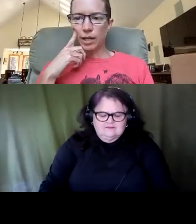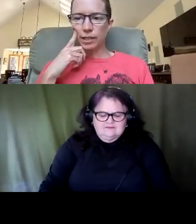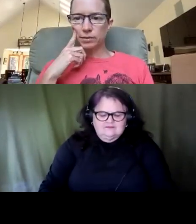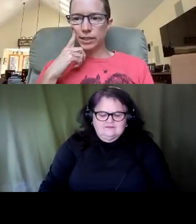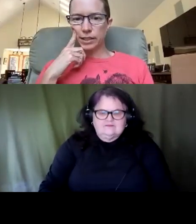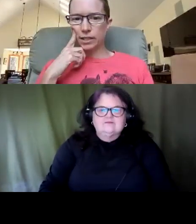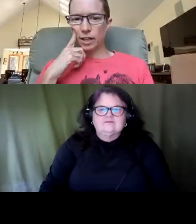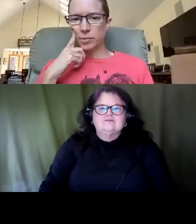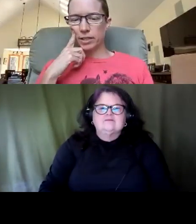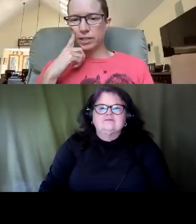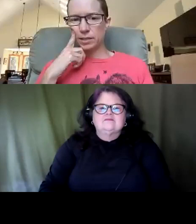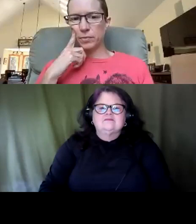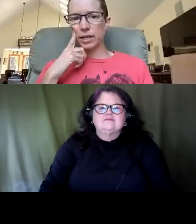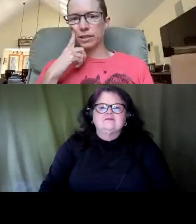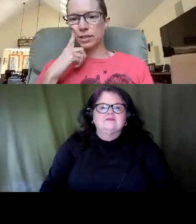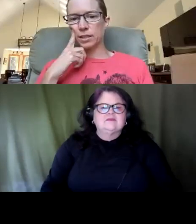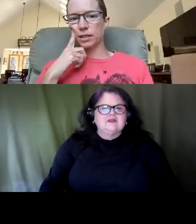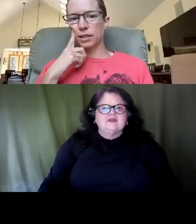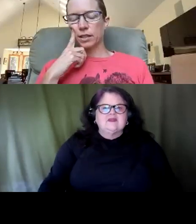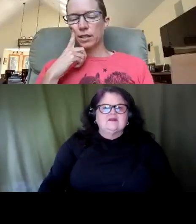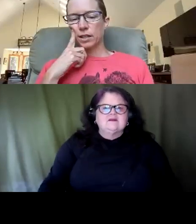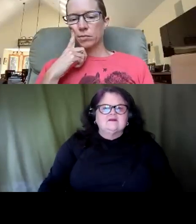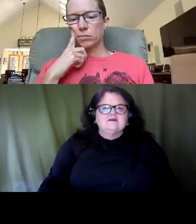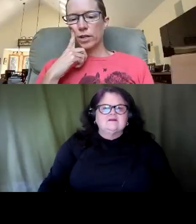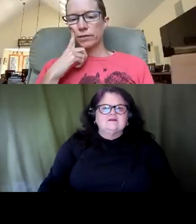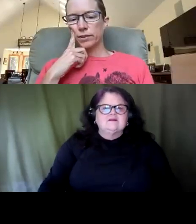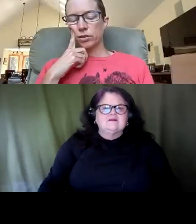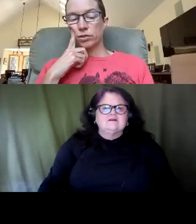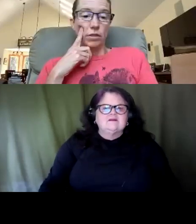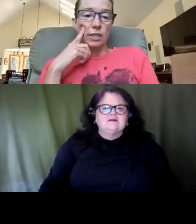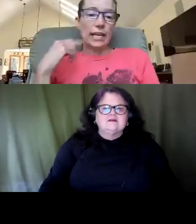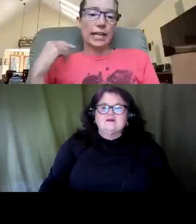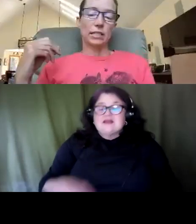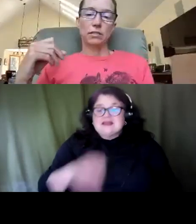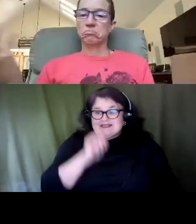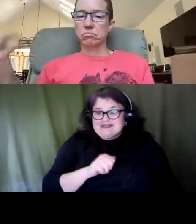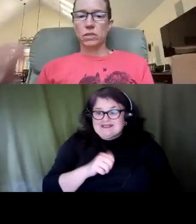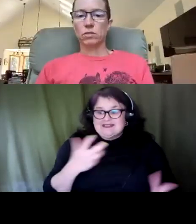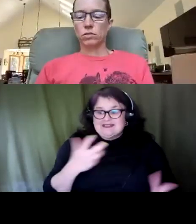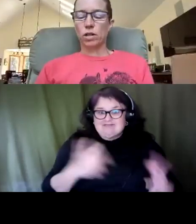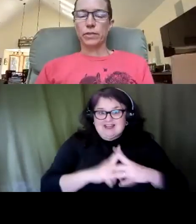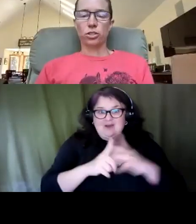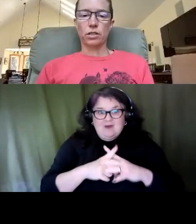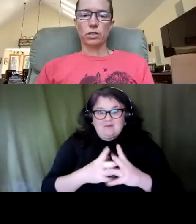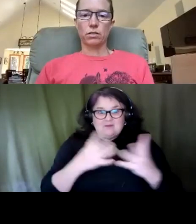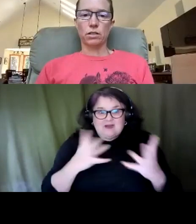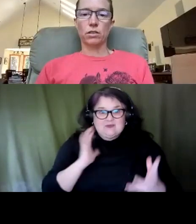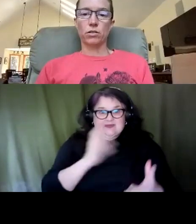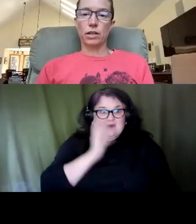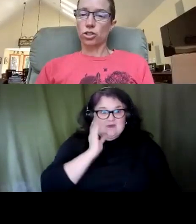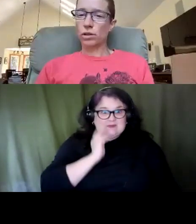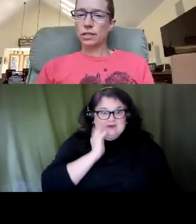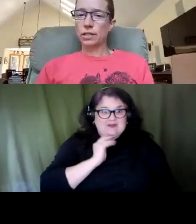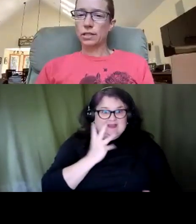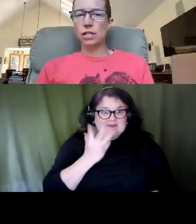whole lot in our experience, but still, whatever you're doing with the land, you want to make sure that either